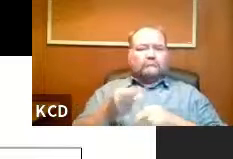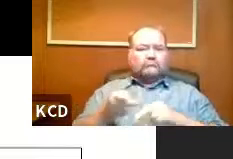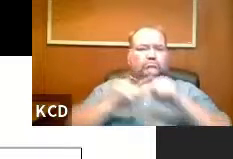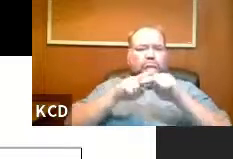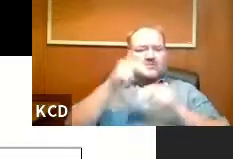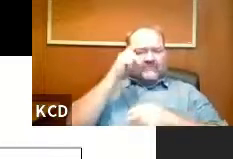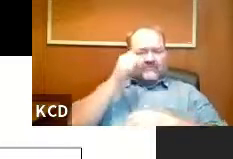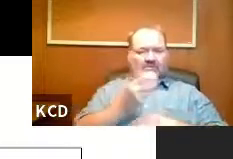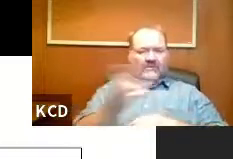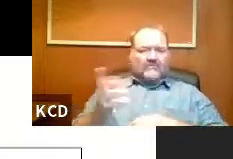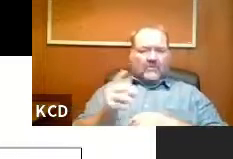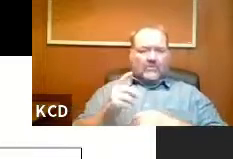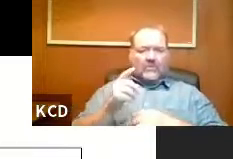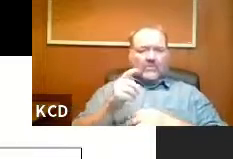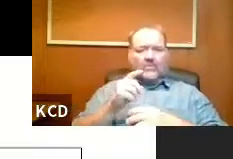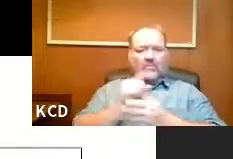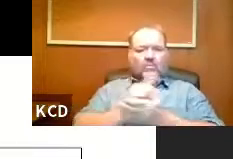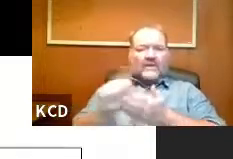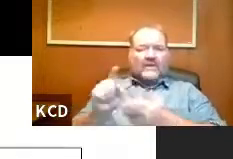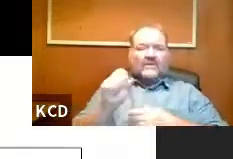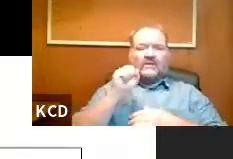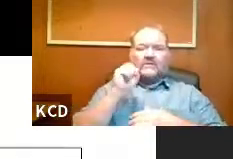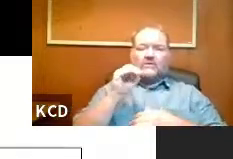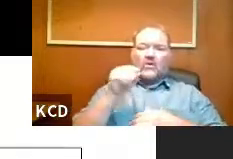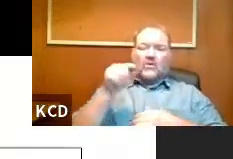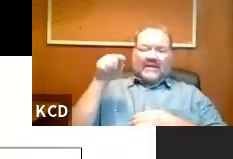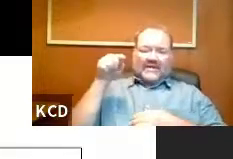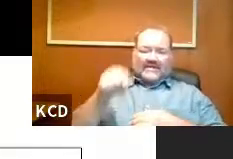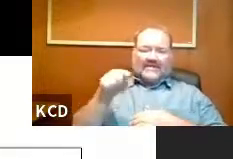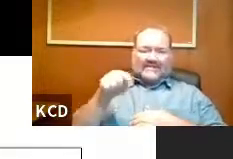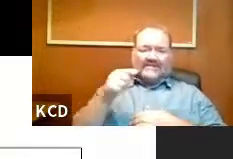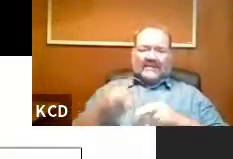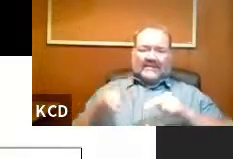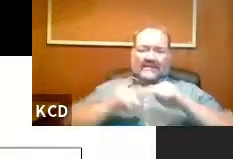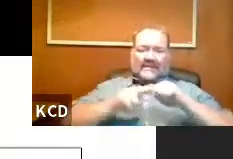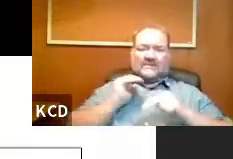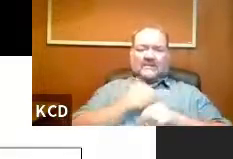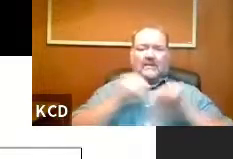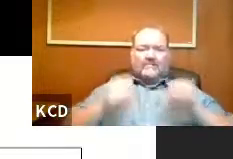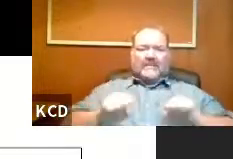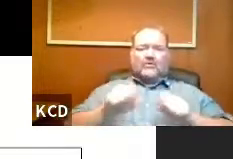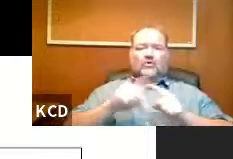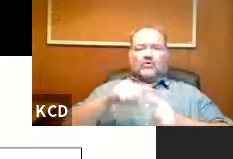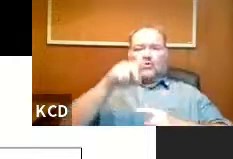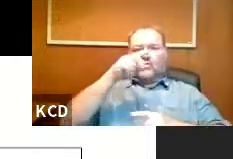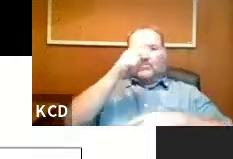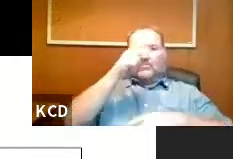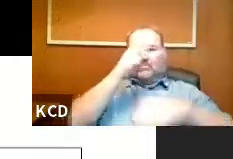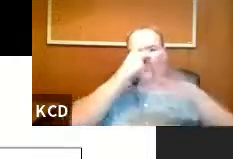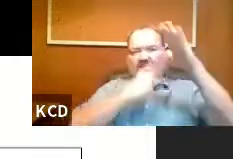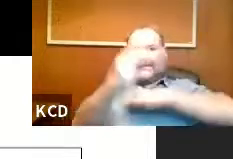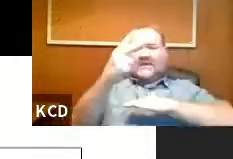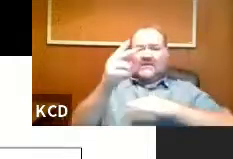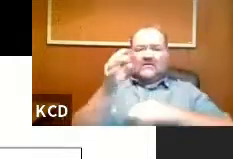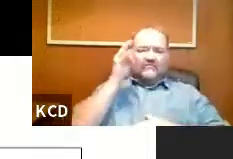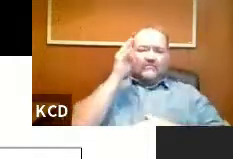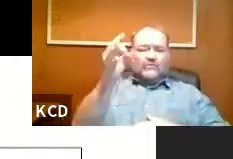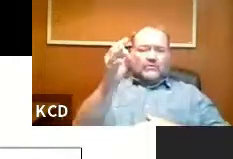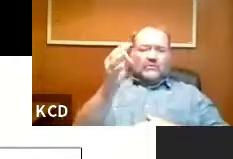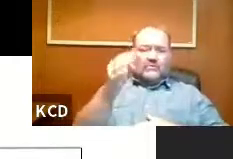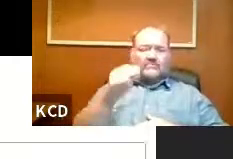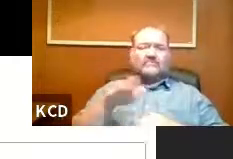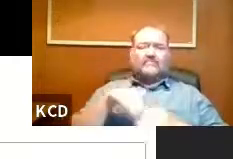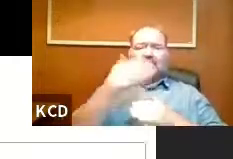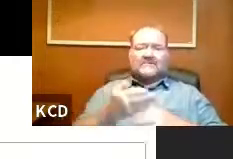several weeks. So this enhances our ability to predict the future. Next